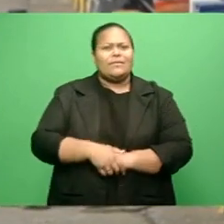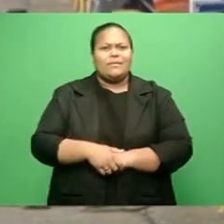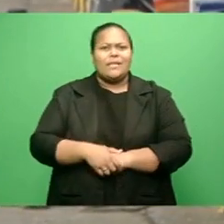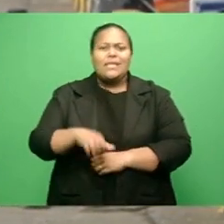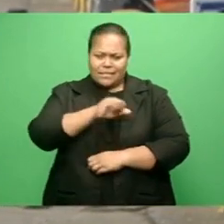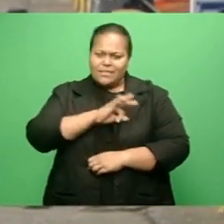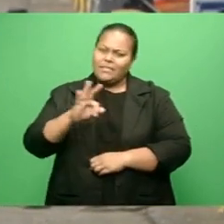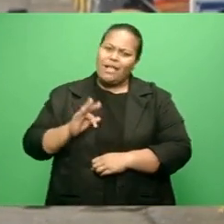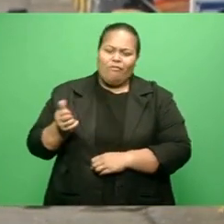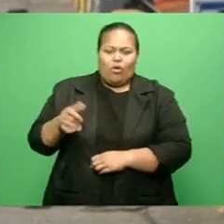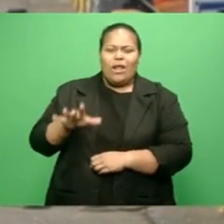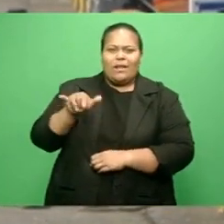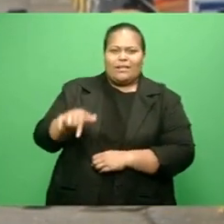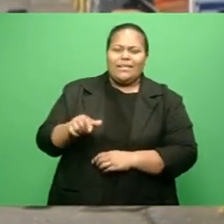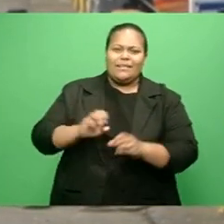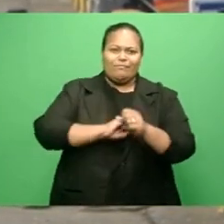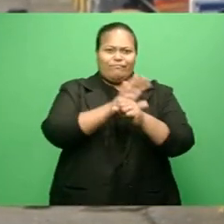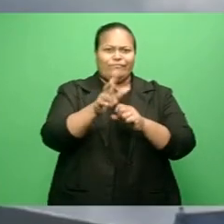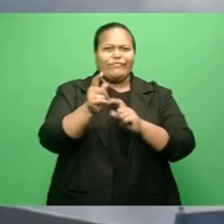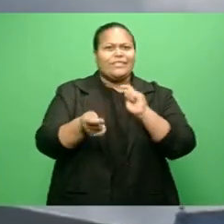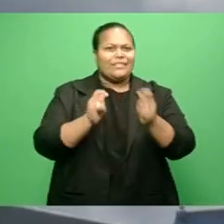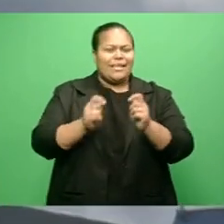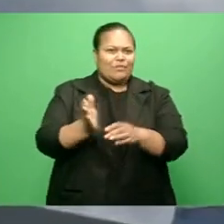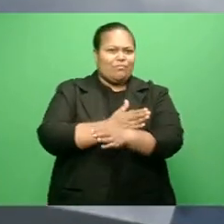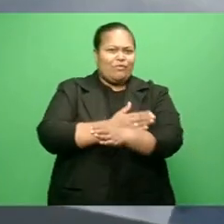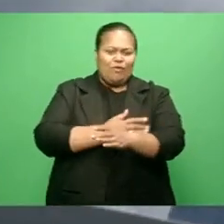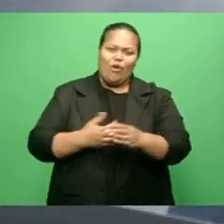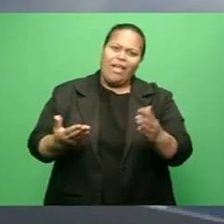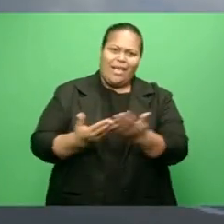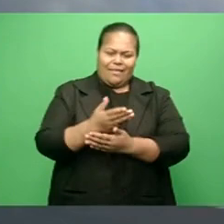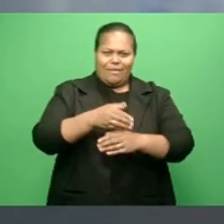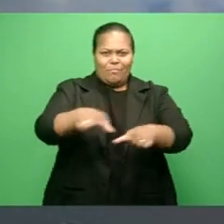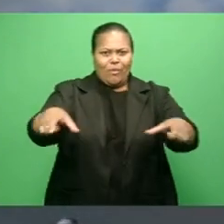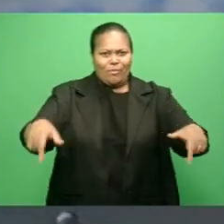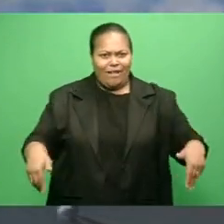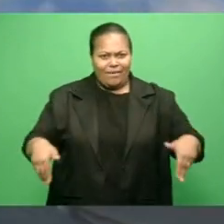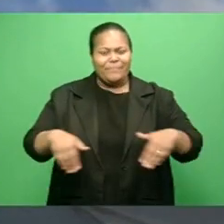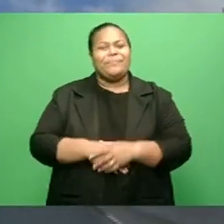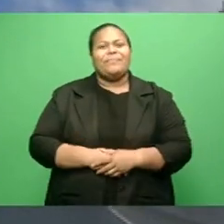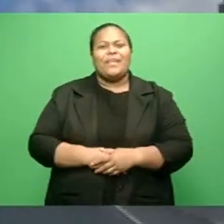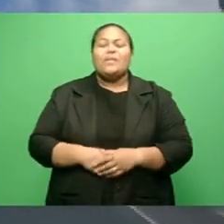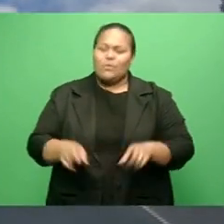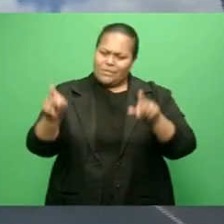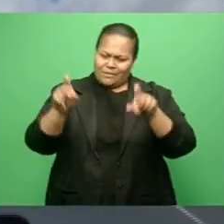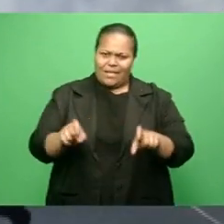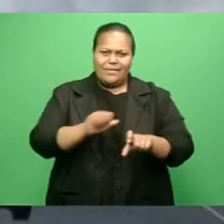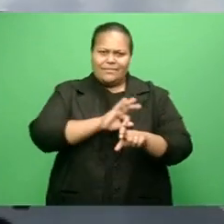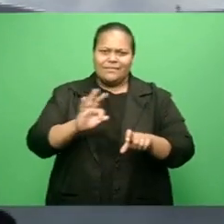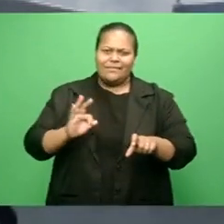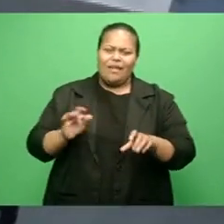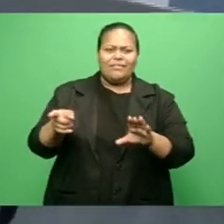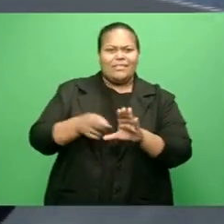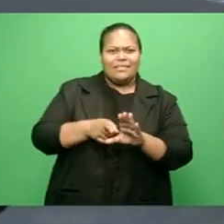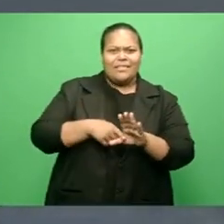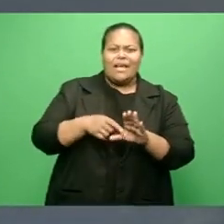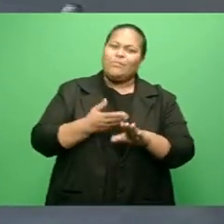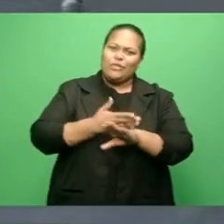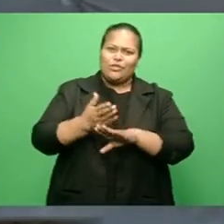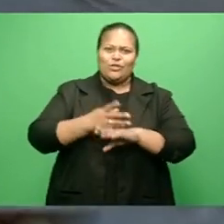COVID-19 tests before entering our borders. He says the crew will stay on board as they have developed new procedures for